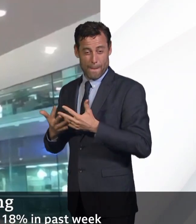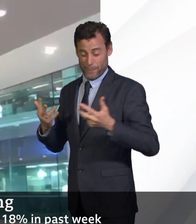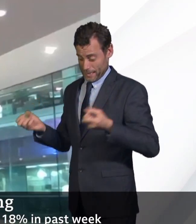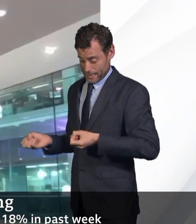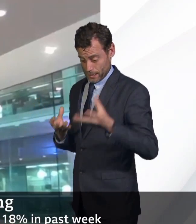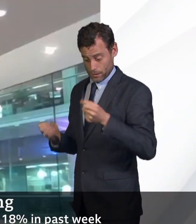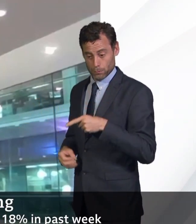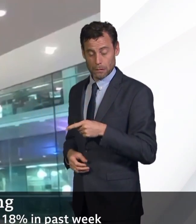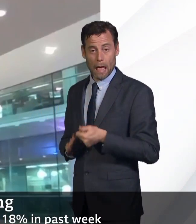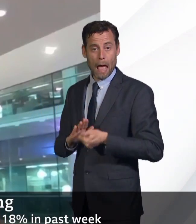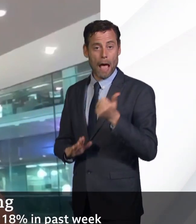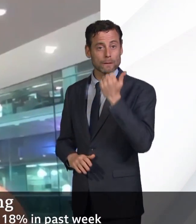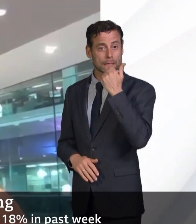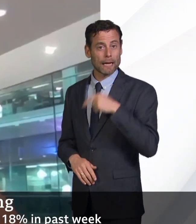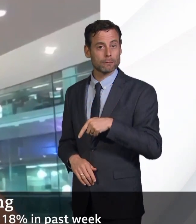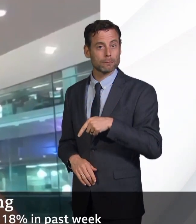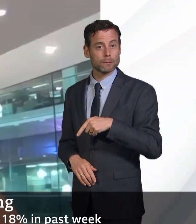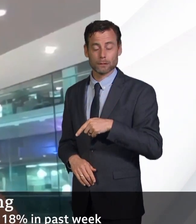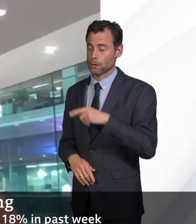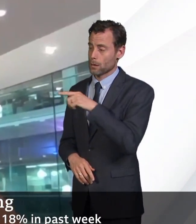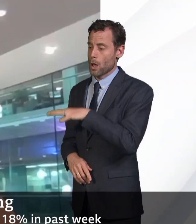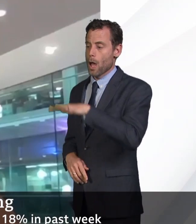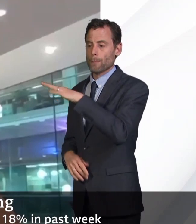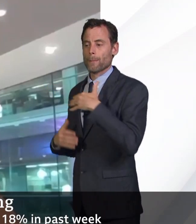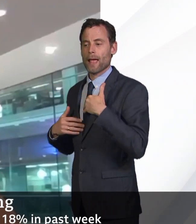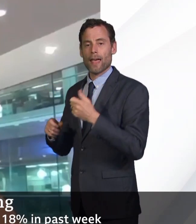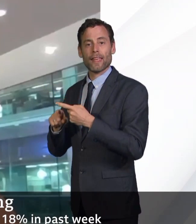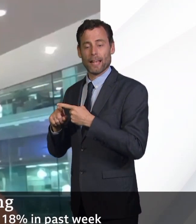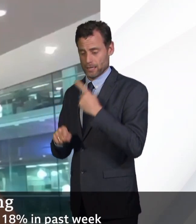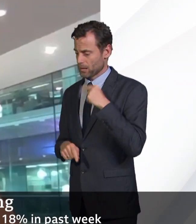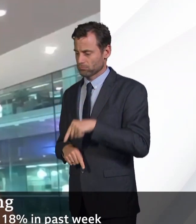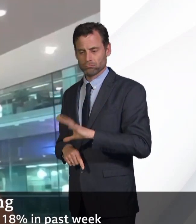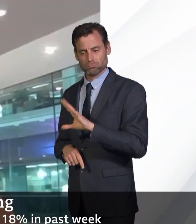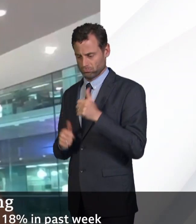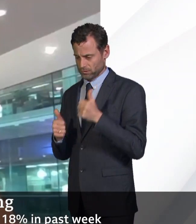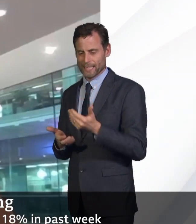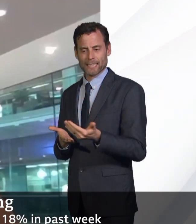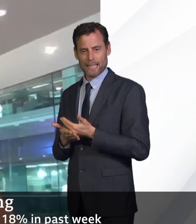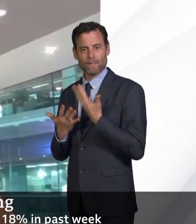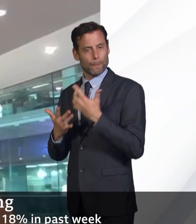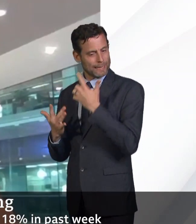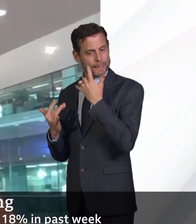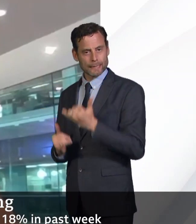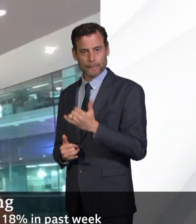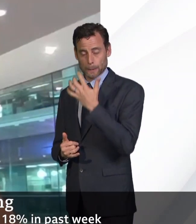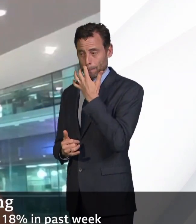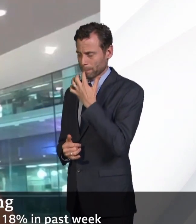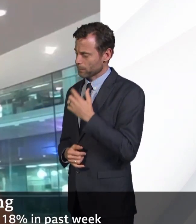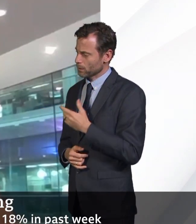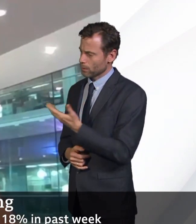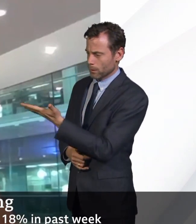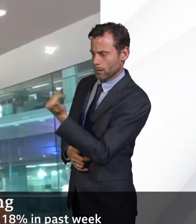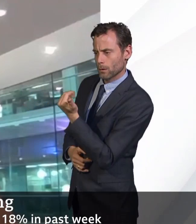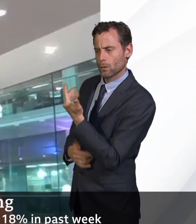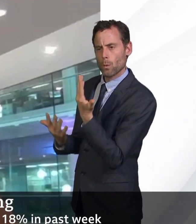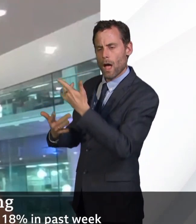frontline workers. Public Health England say they were tested and that they were found to be safe, but that they won't release the results of